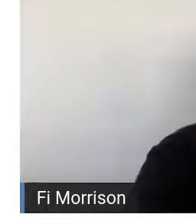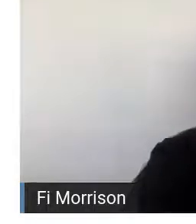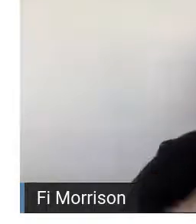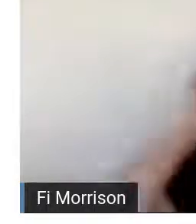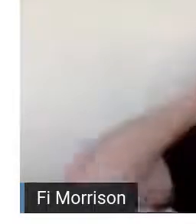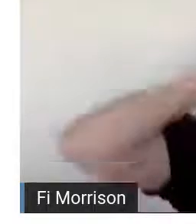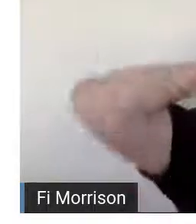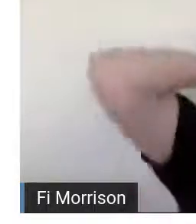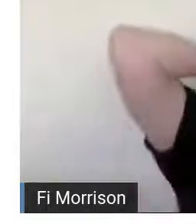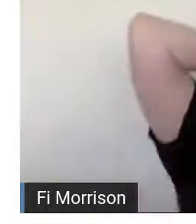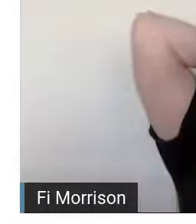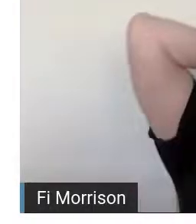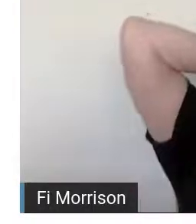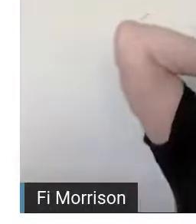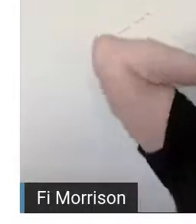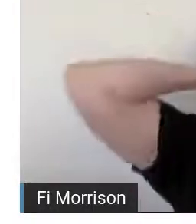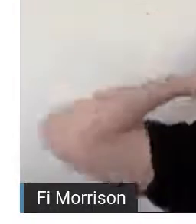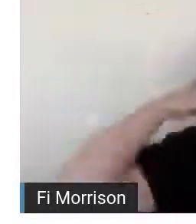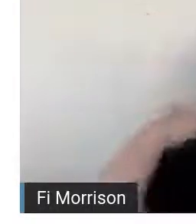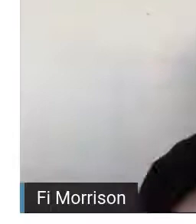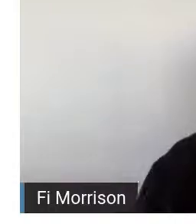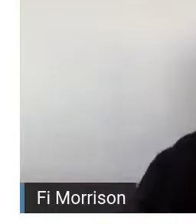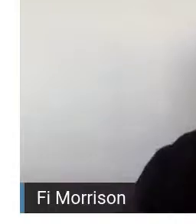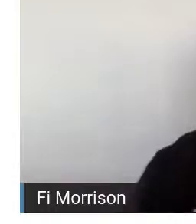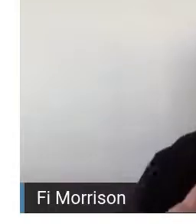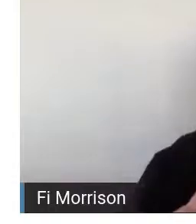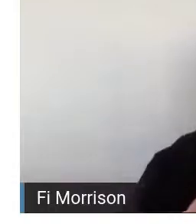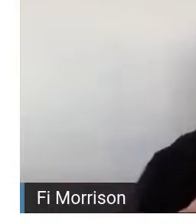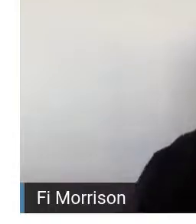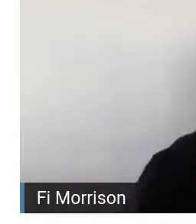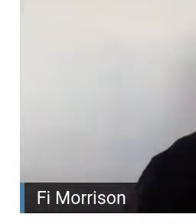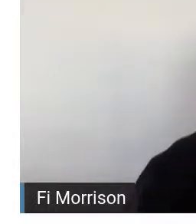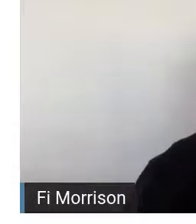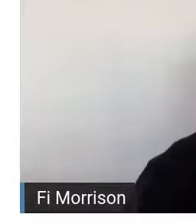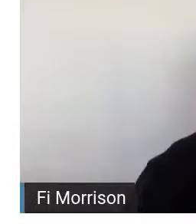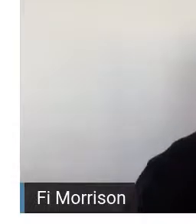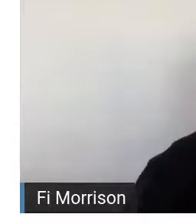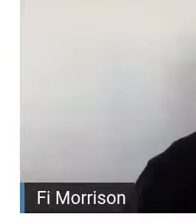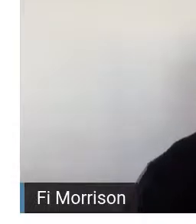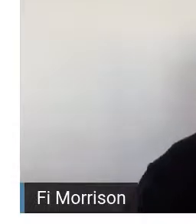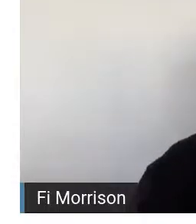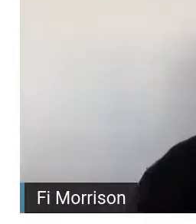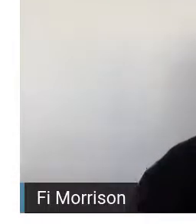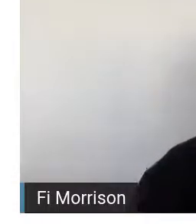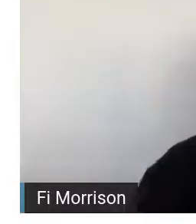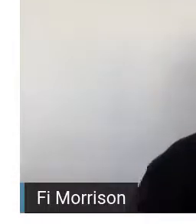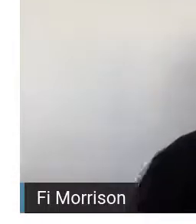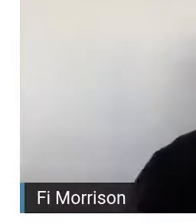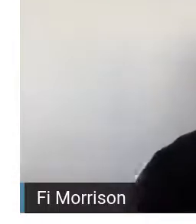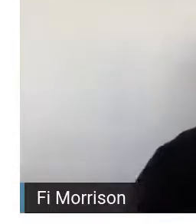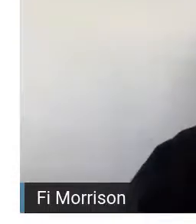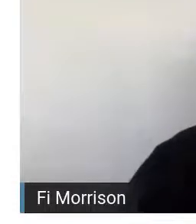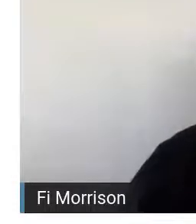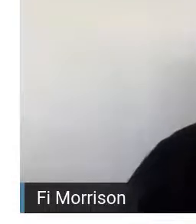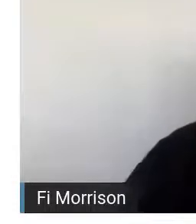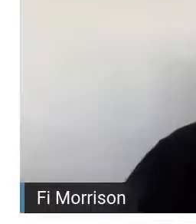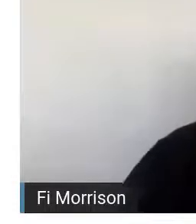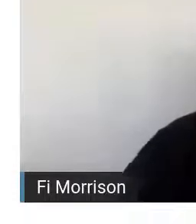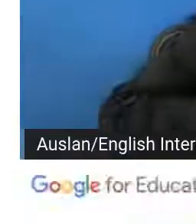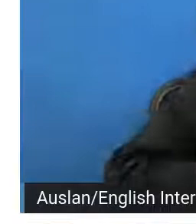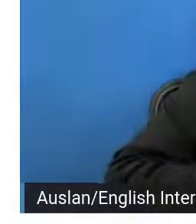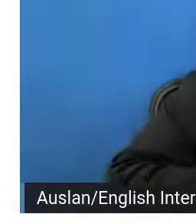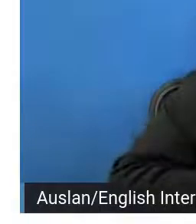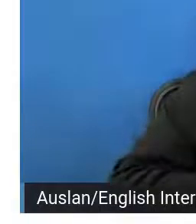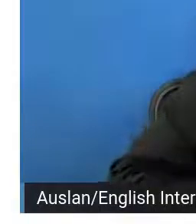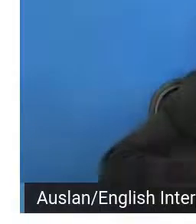have the extremely exciting book giveaway. Can I drum roll yet? Can I do the drum roll yet? You can definitely now drum roll. Definitely